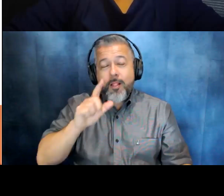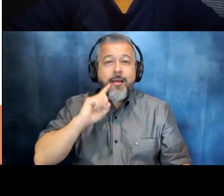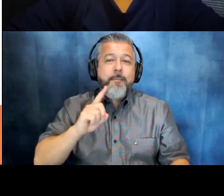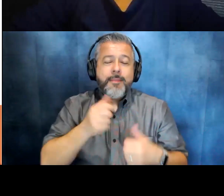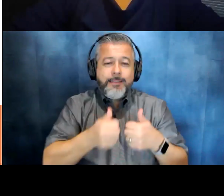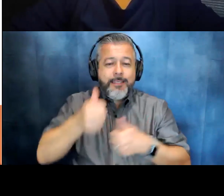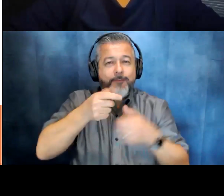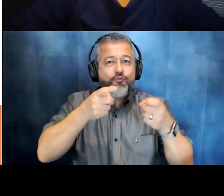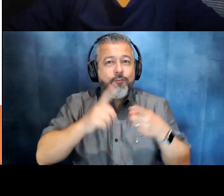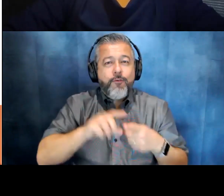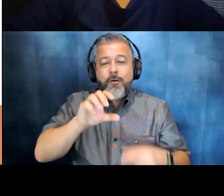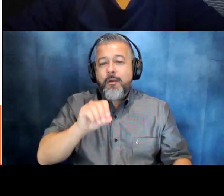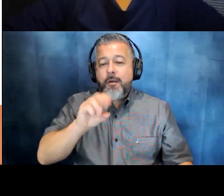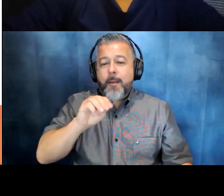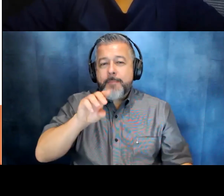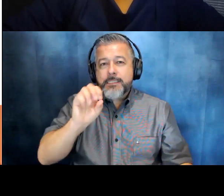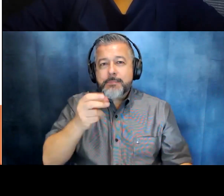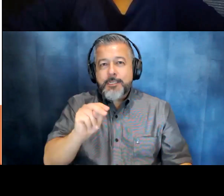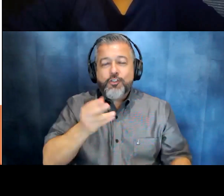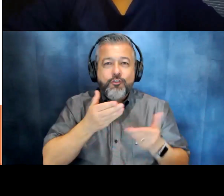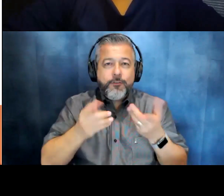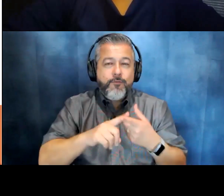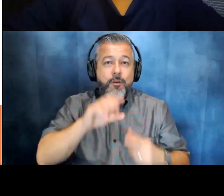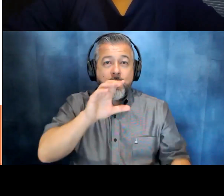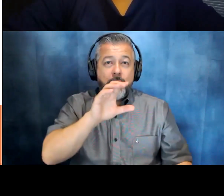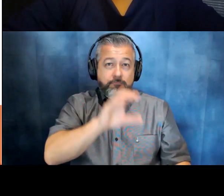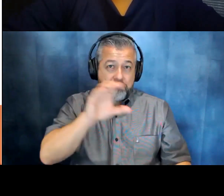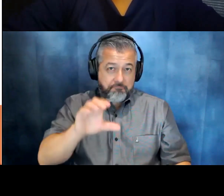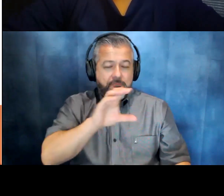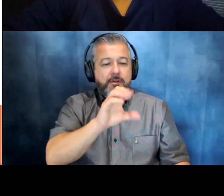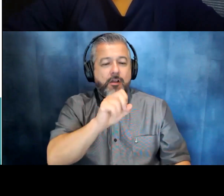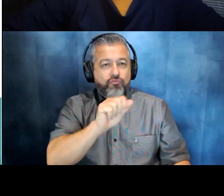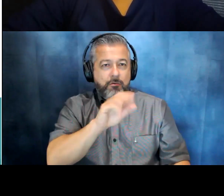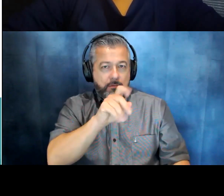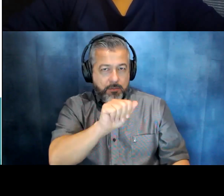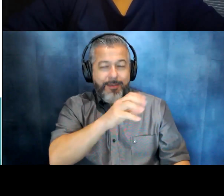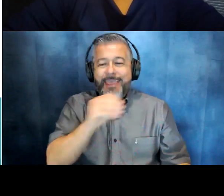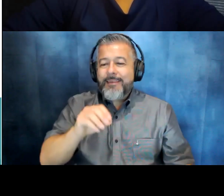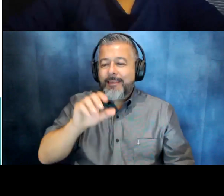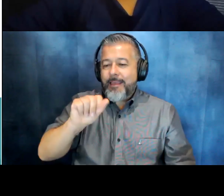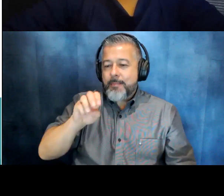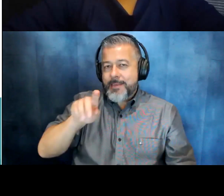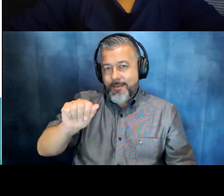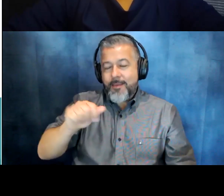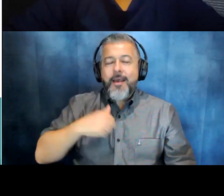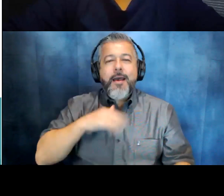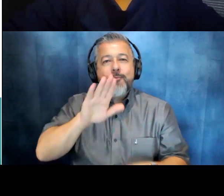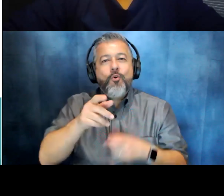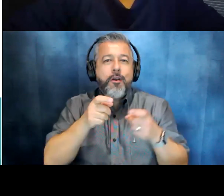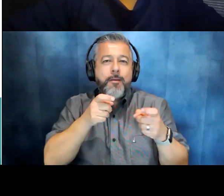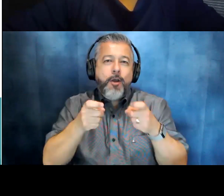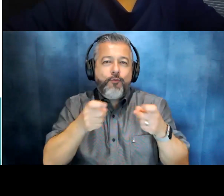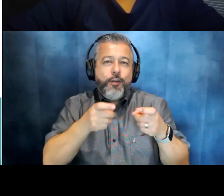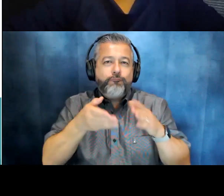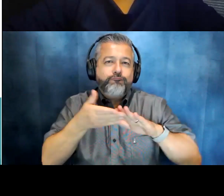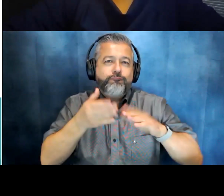of Contra Costa, Solano, and Alameda, and I will be your moderator today. As a reminder, we really